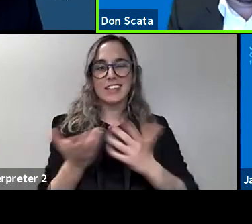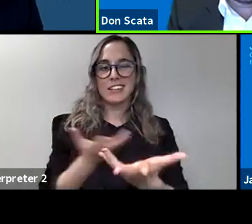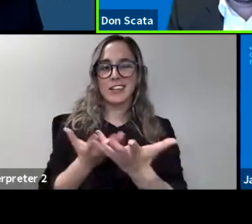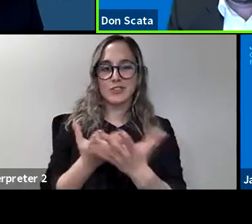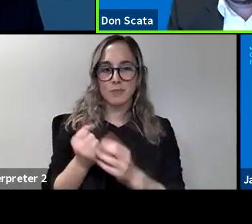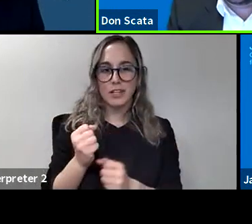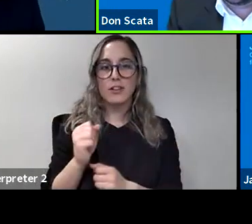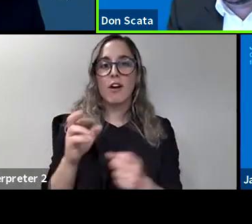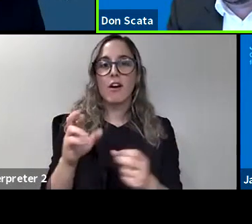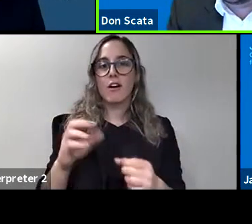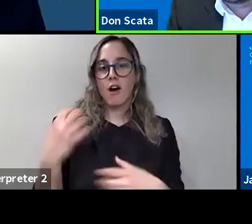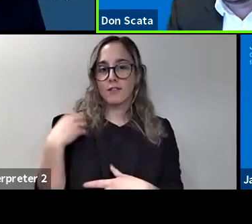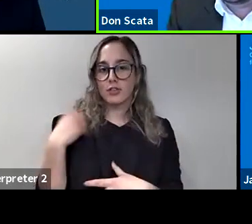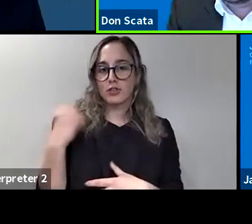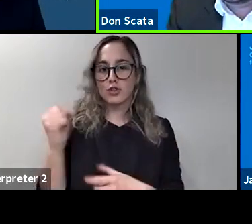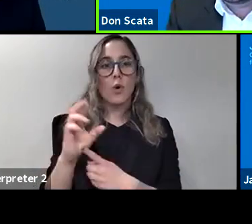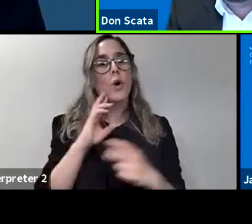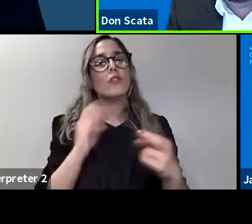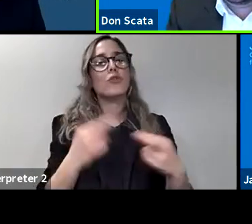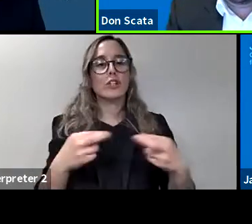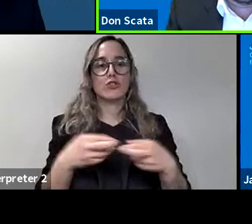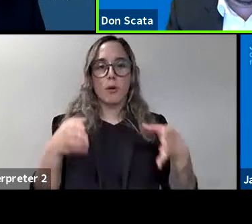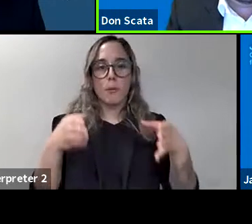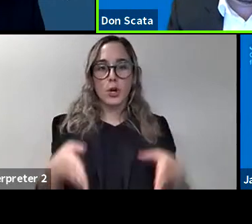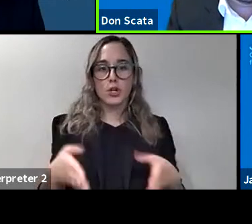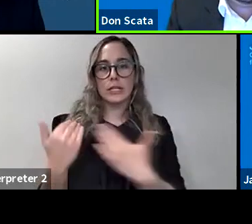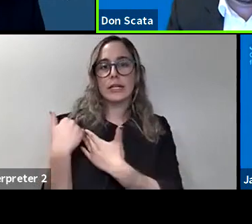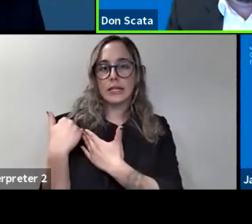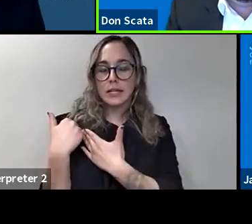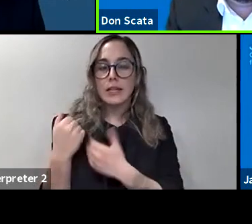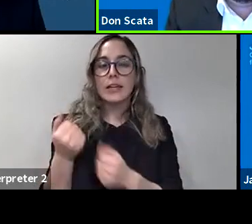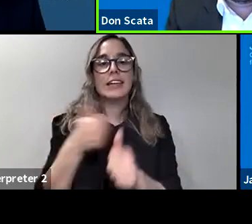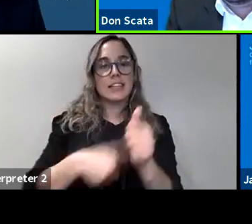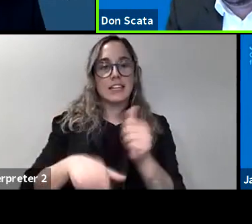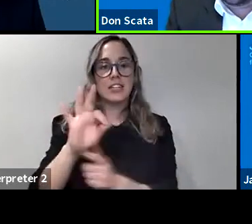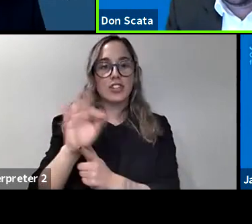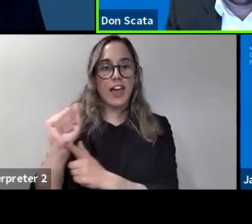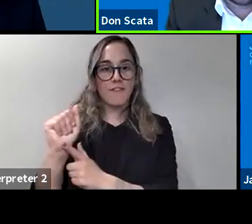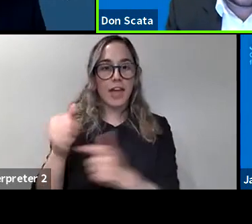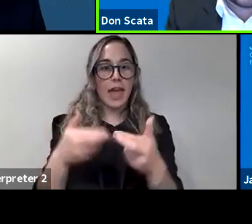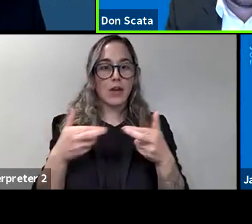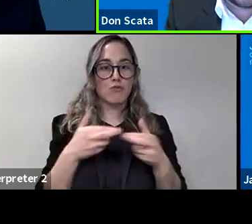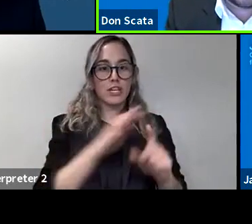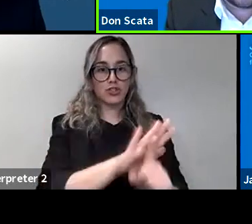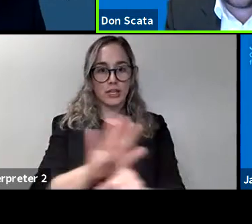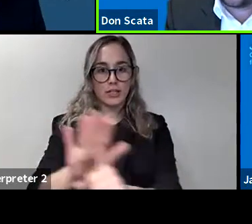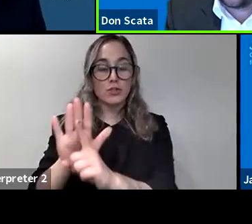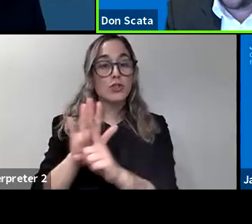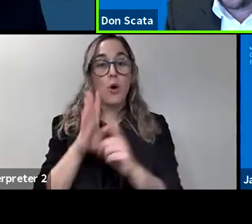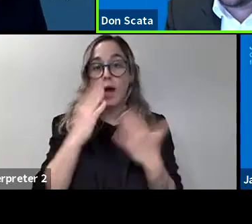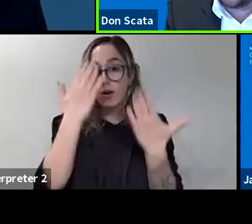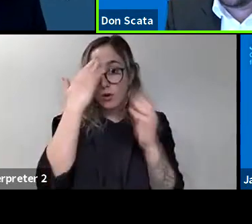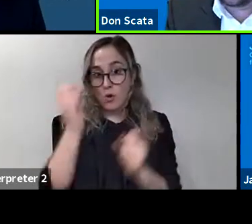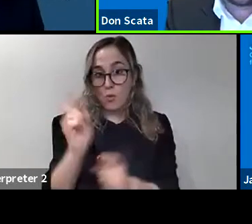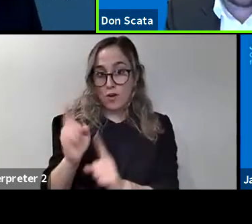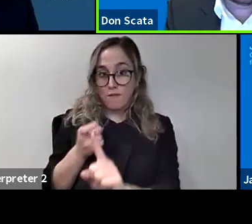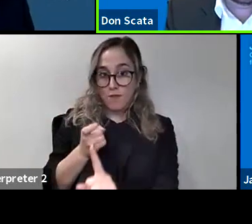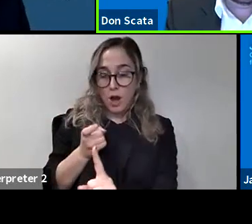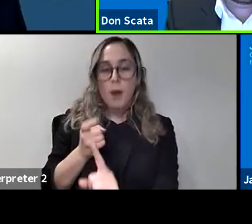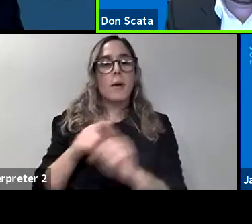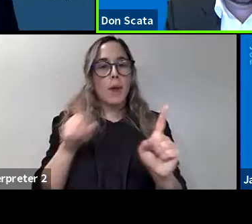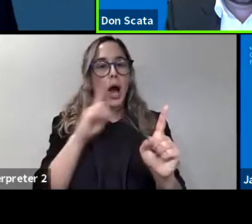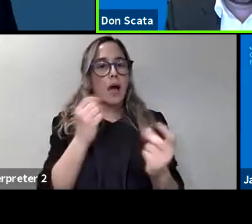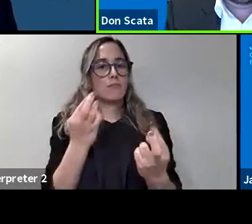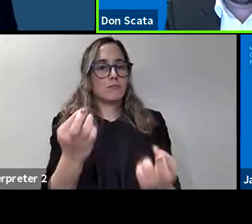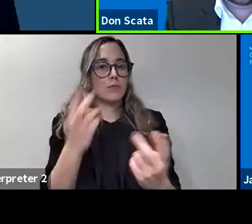or the regional noise ombudsman in each of the FAA regions. So without knowing exactly where this person's from, that's probably the best